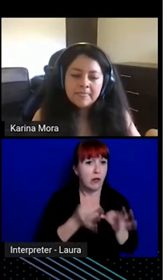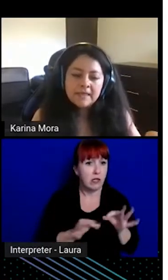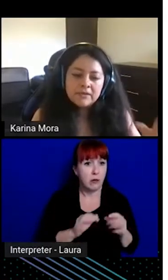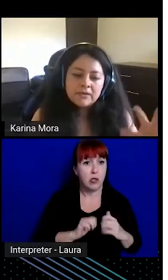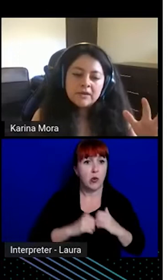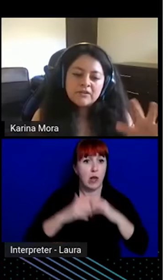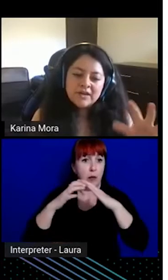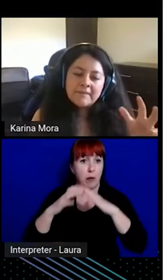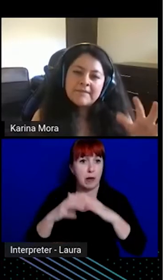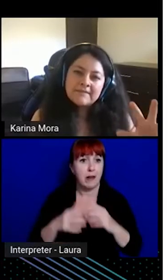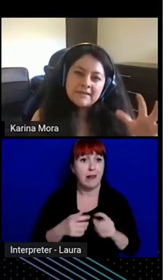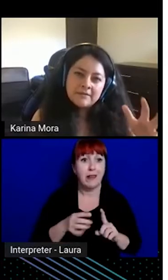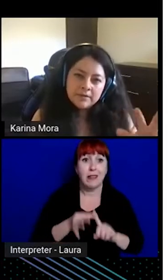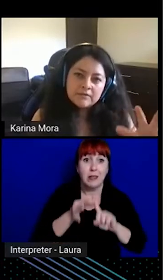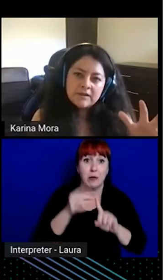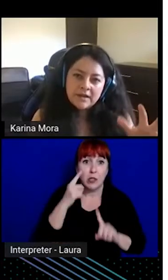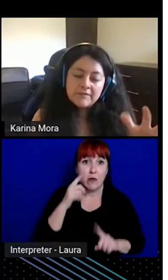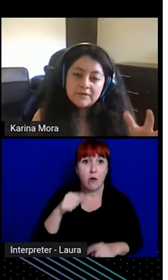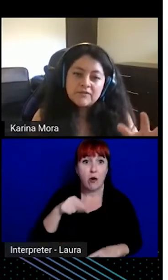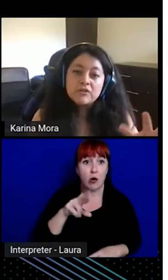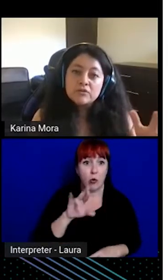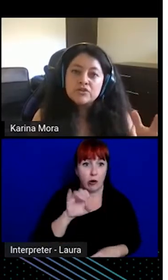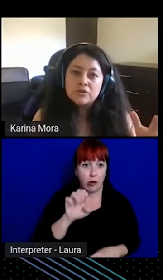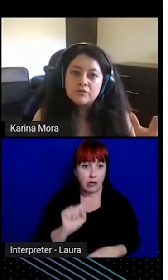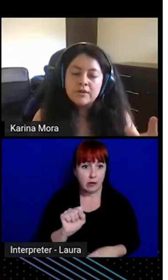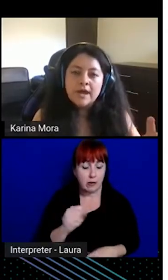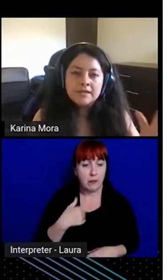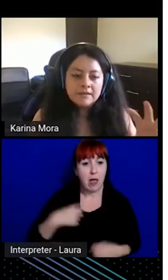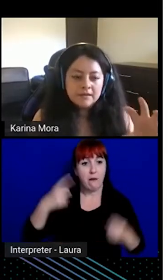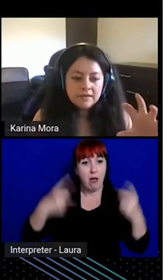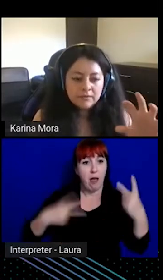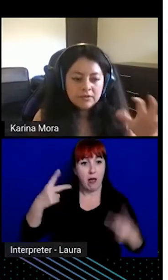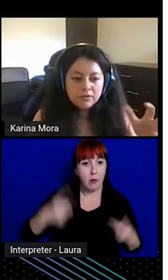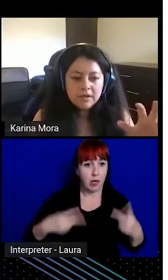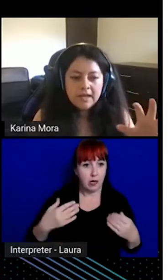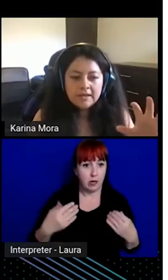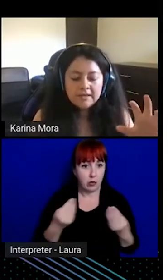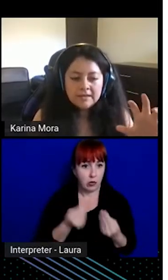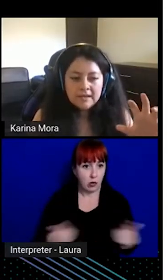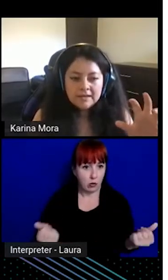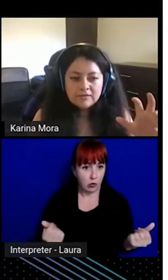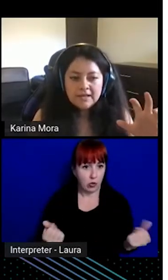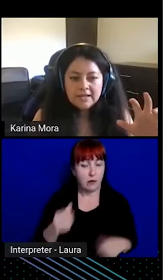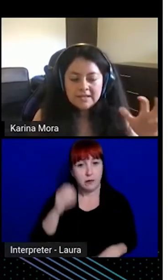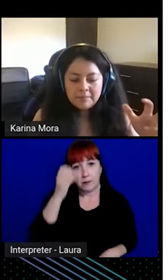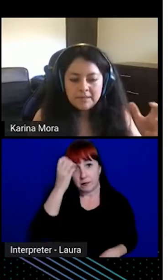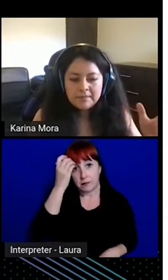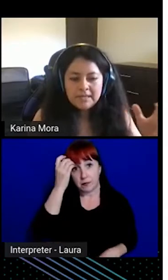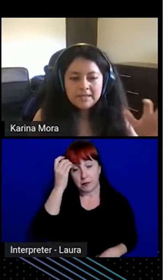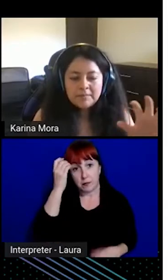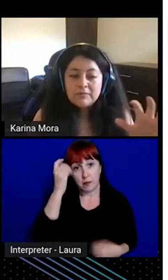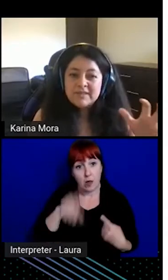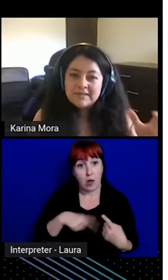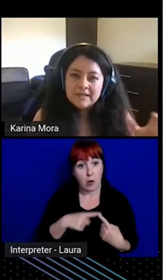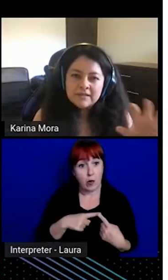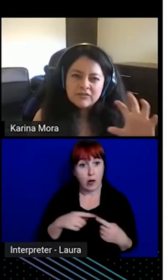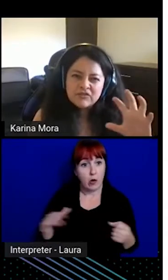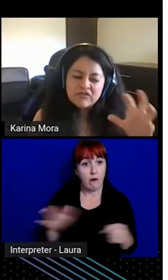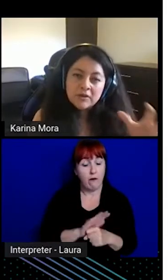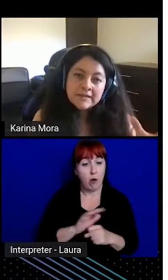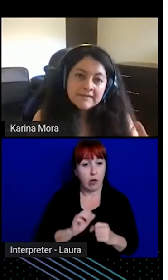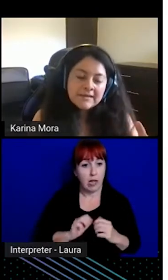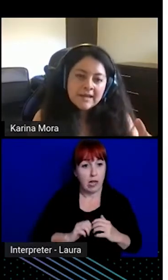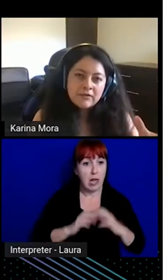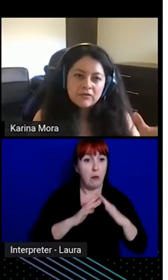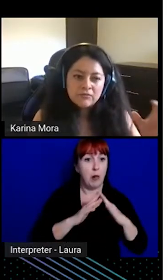queries. You can also have these hybrid solutions, right? When you can actually implement and be resilient